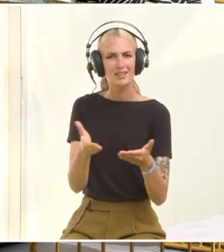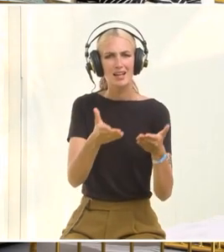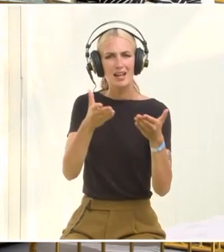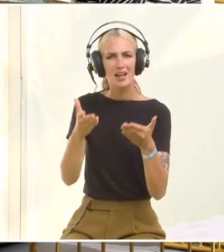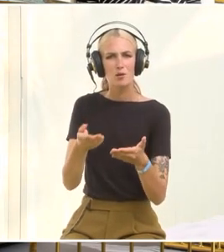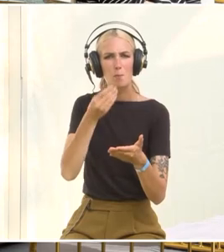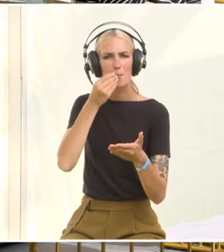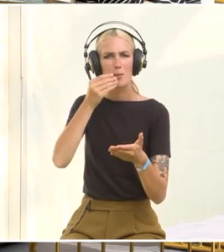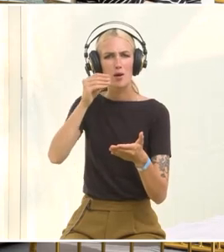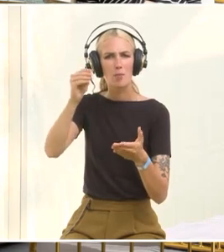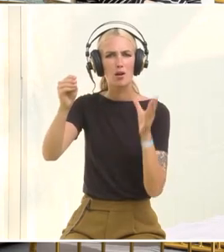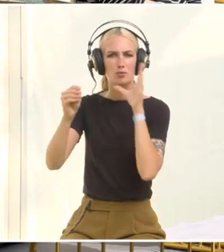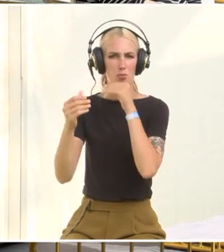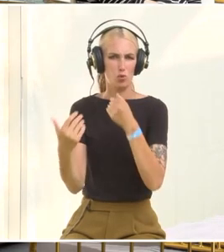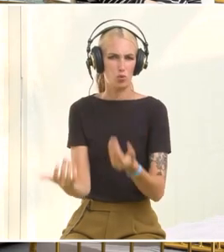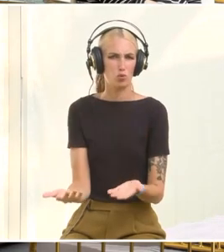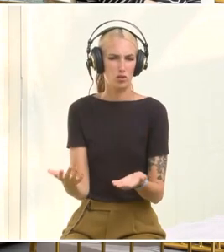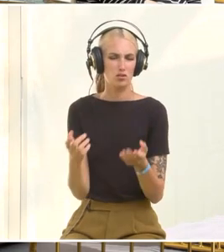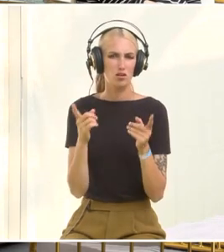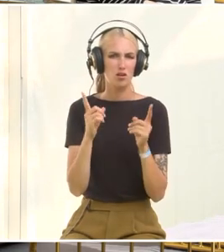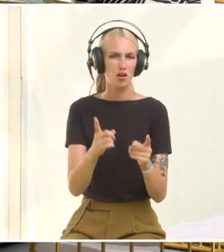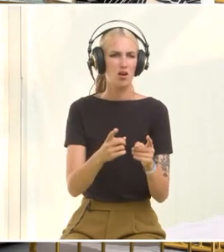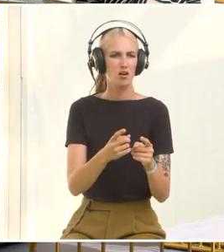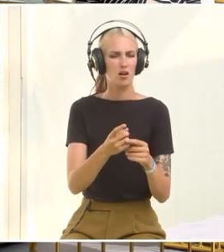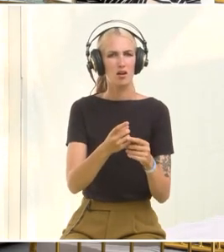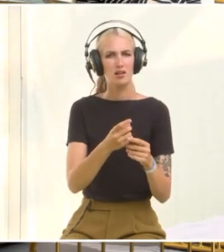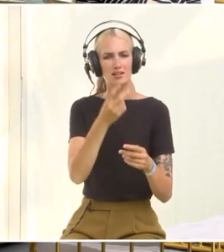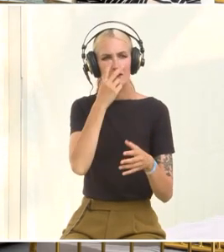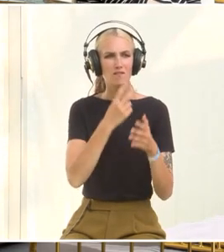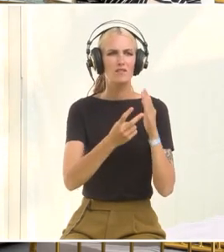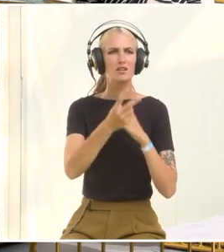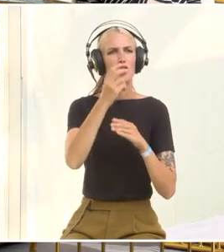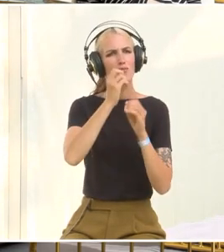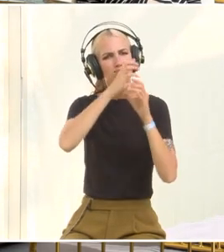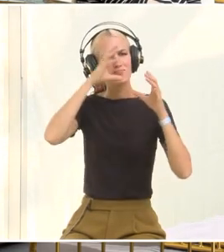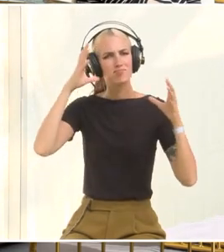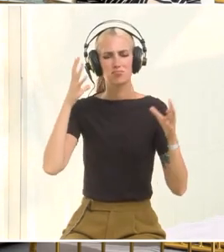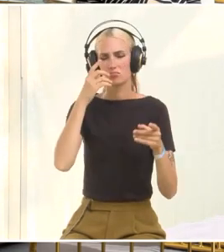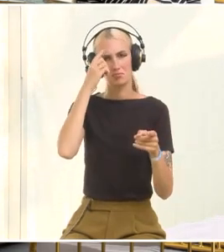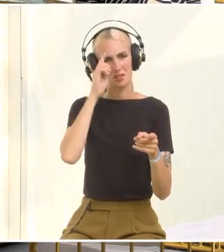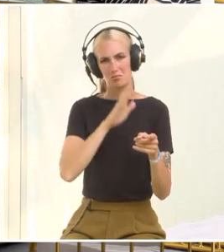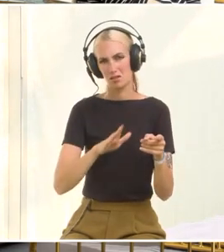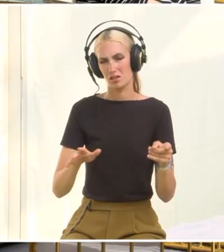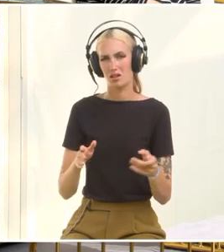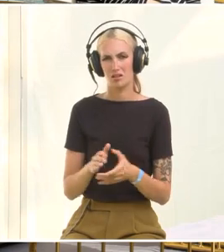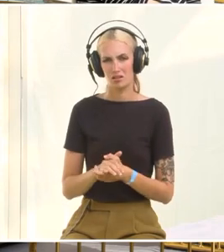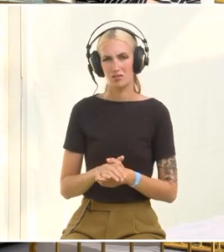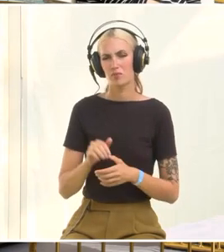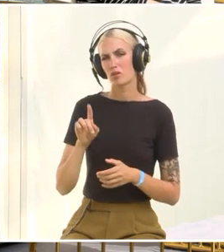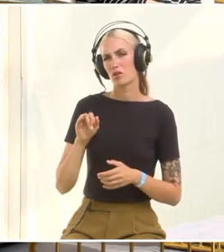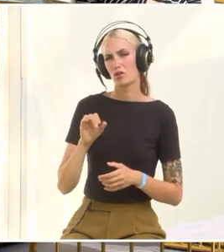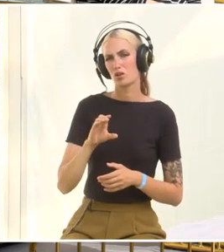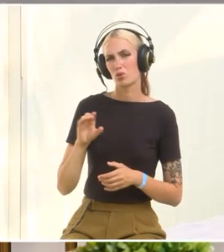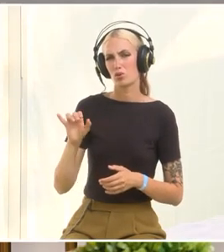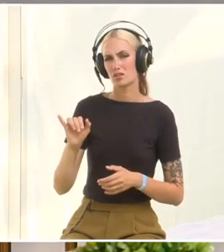good. But they don't think about those visions you are actually telling about. And I think Jussi had so great thoughts